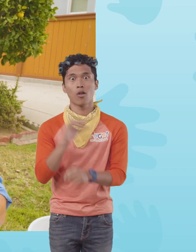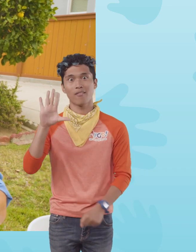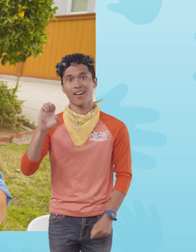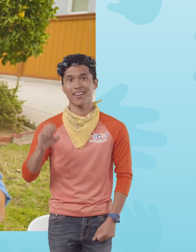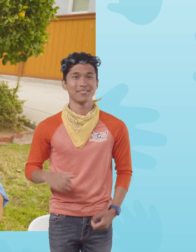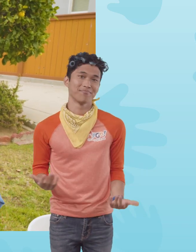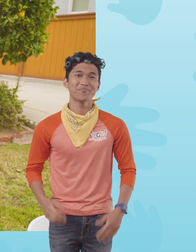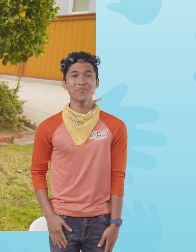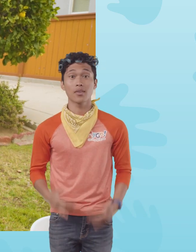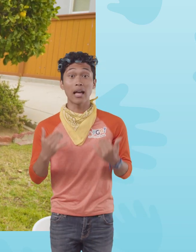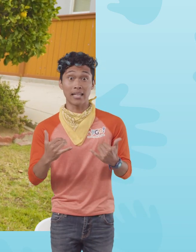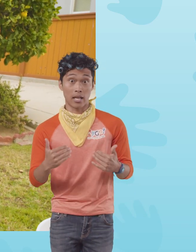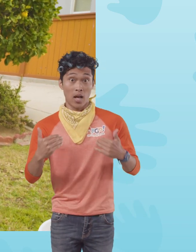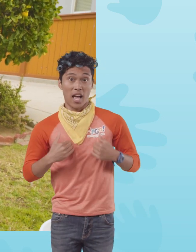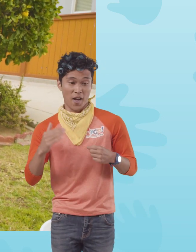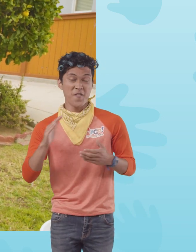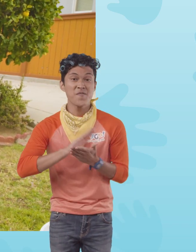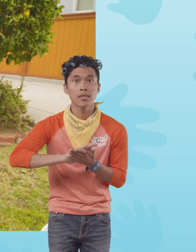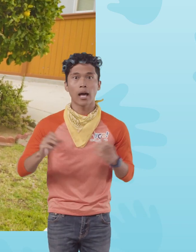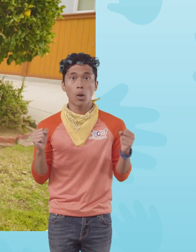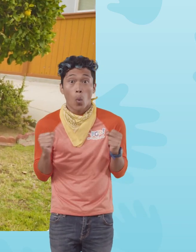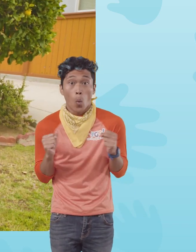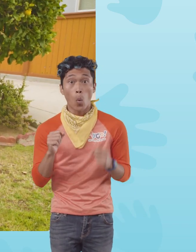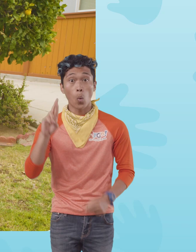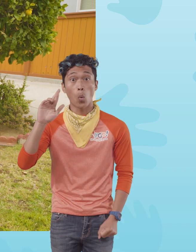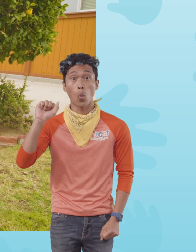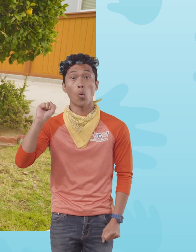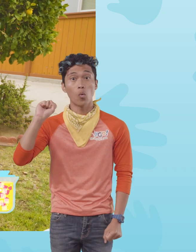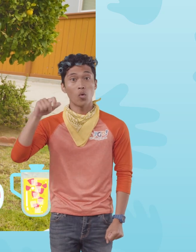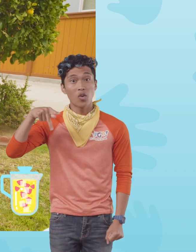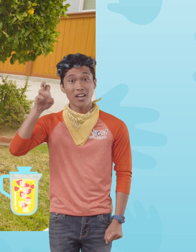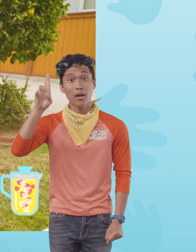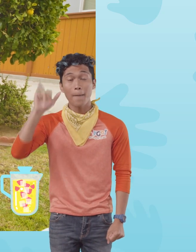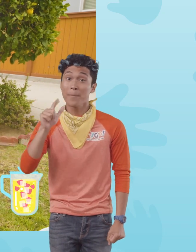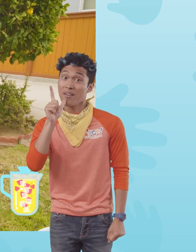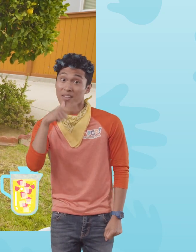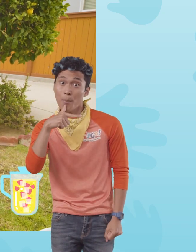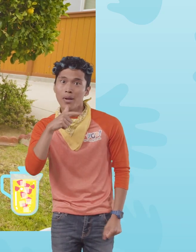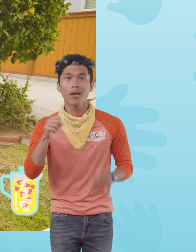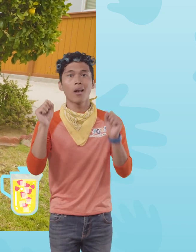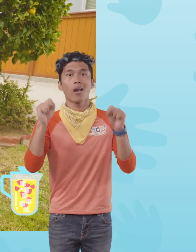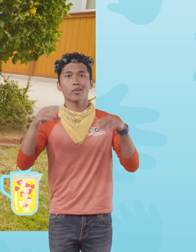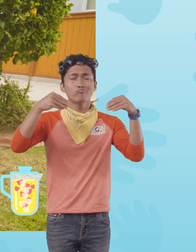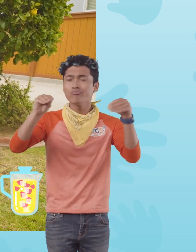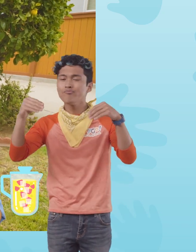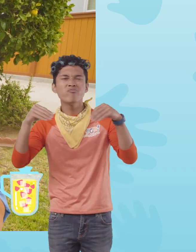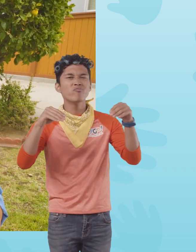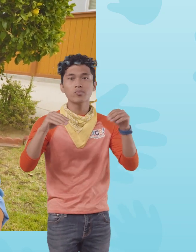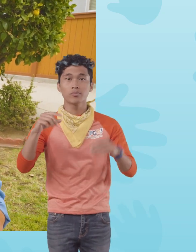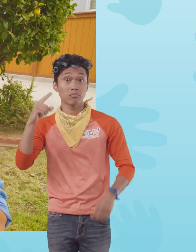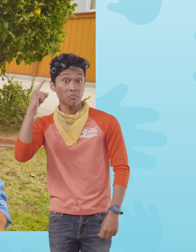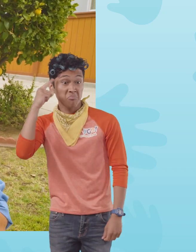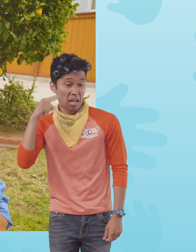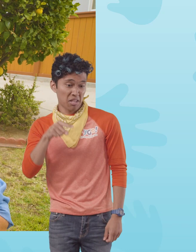So now that we have nice, cold lemonade, raspberry lemonade, we can go and sell it. I